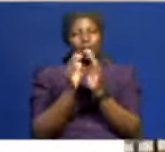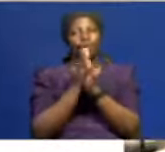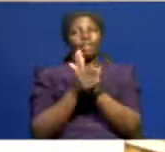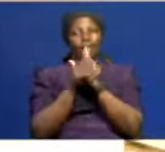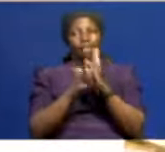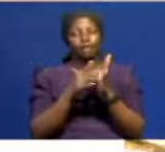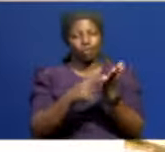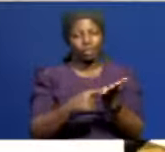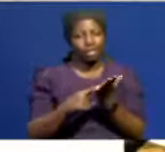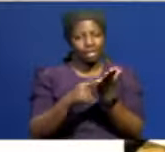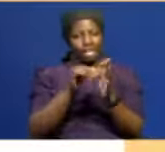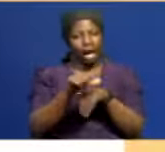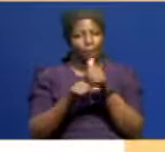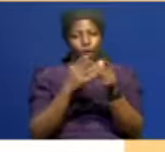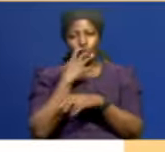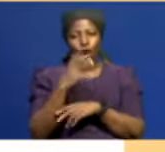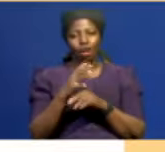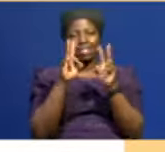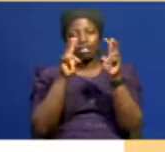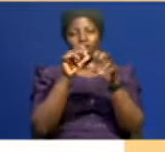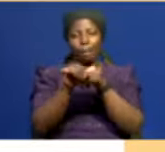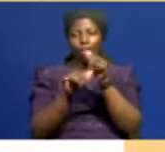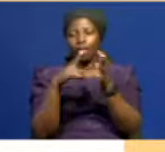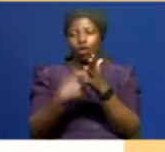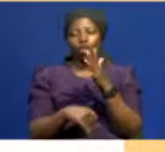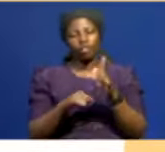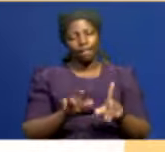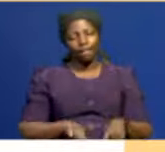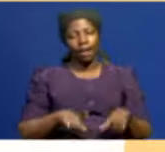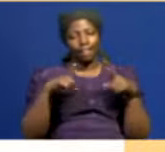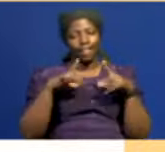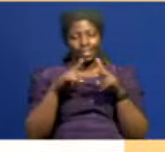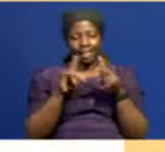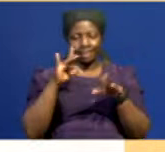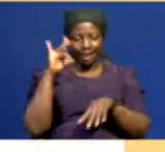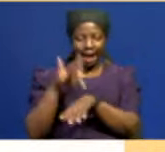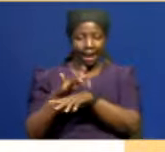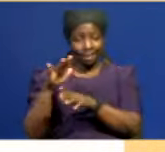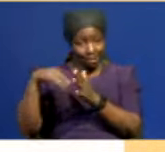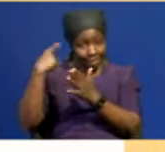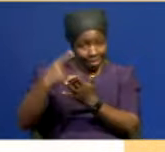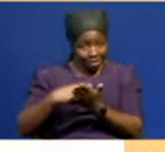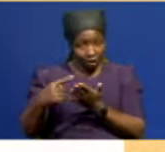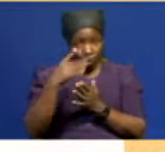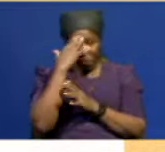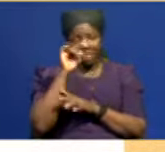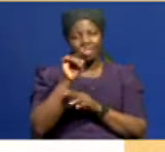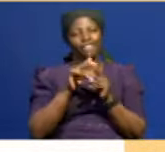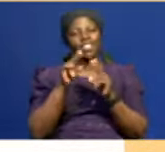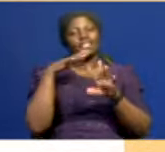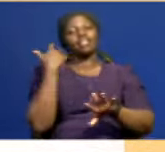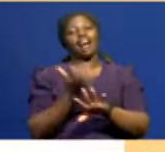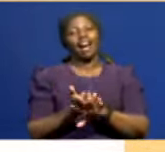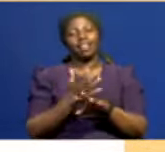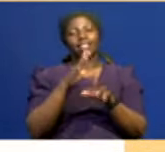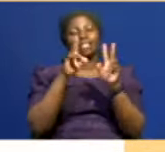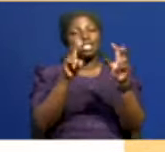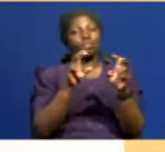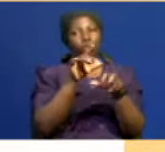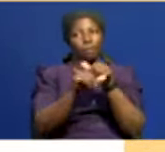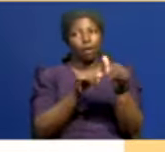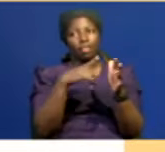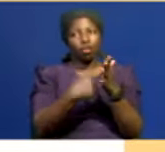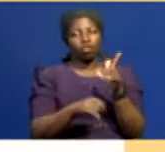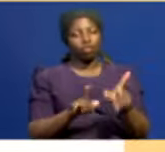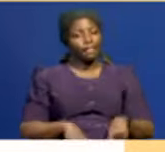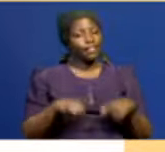of living. Beginning early next week, because this very difficult issue of the cost of living